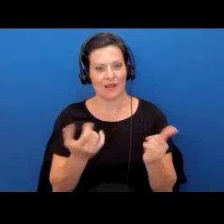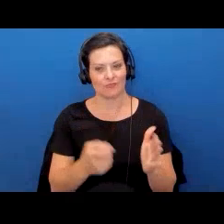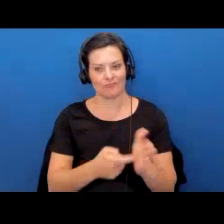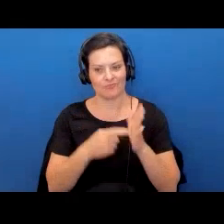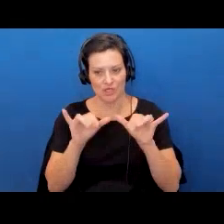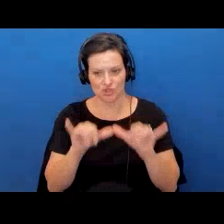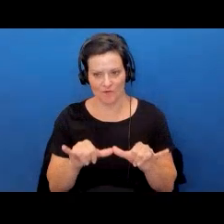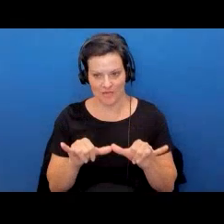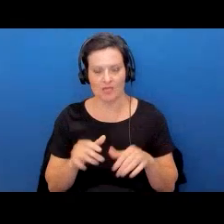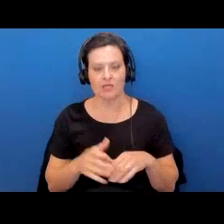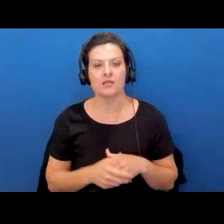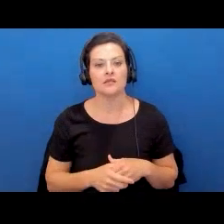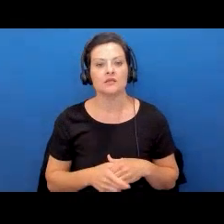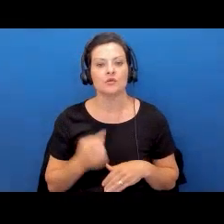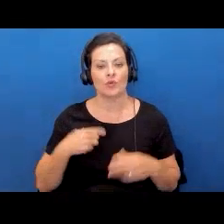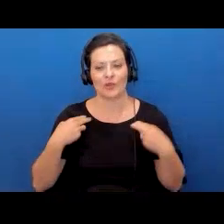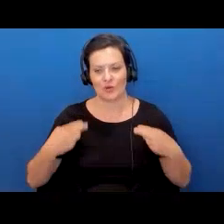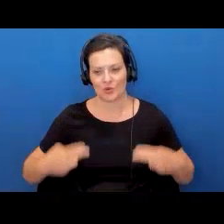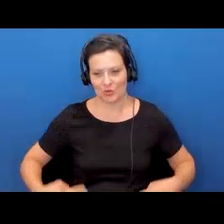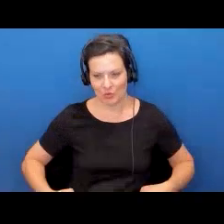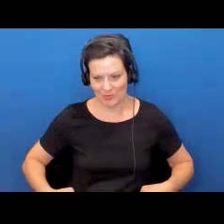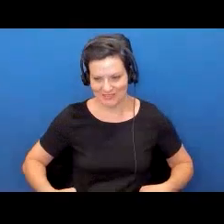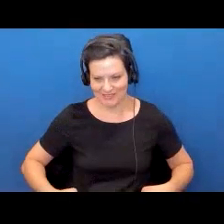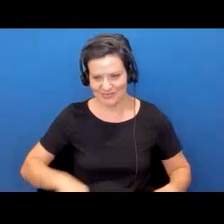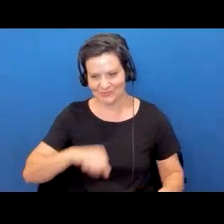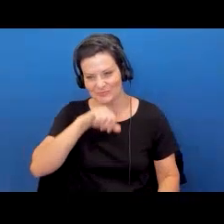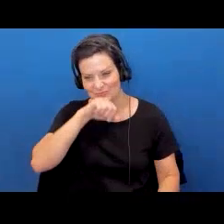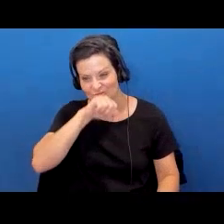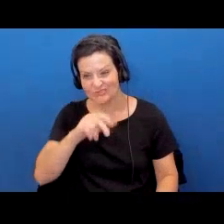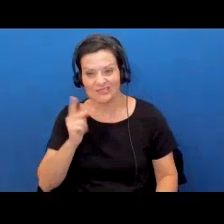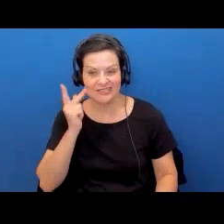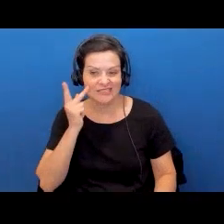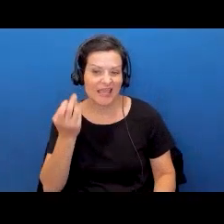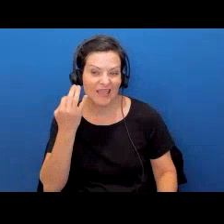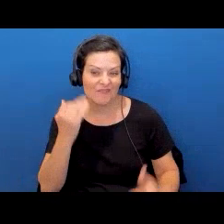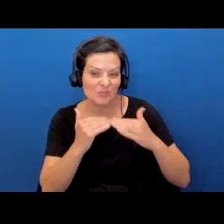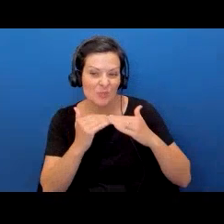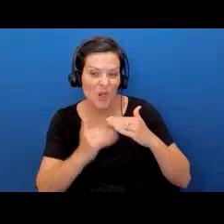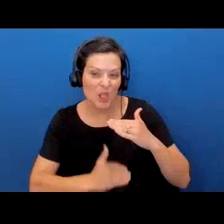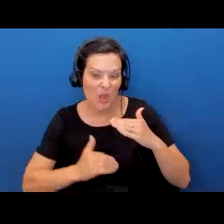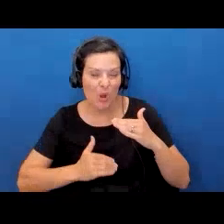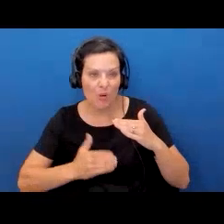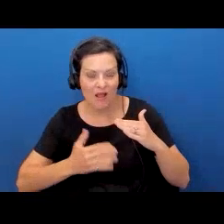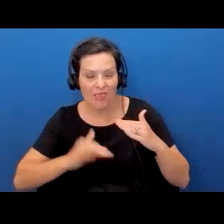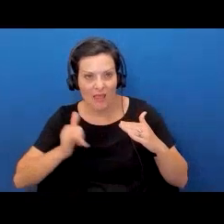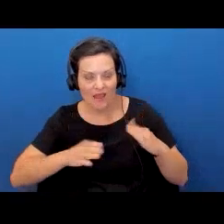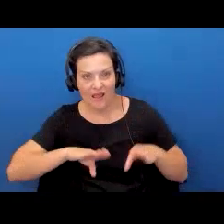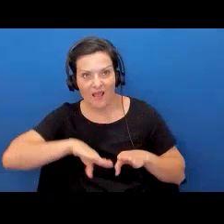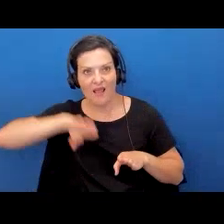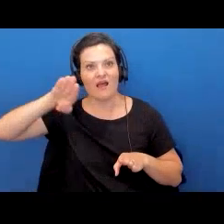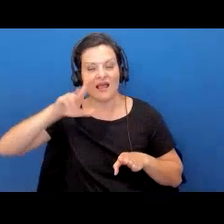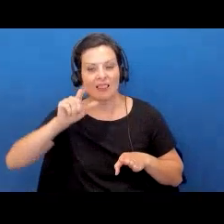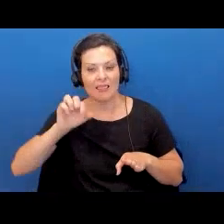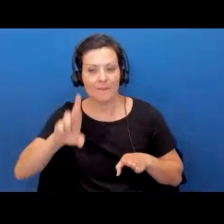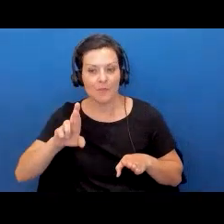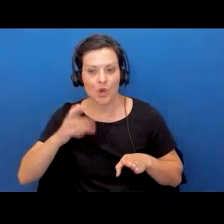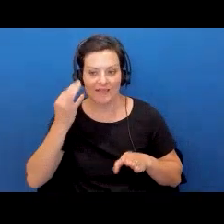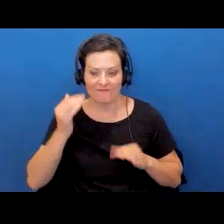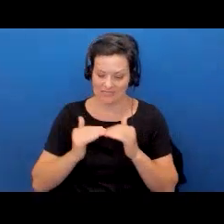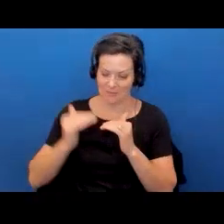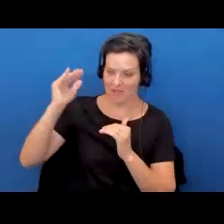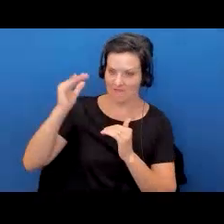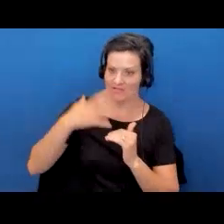And I think because we're humans, we love to be able to say if it's below this elevation, it's limber. If it's above this elevation, it's whitebark